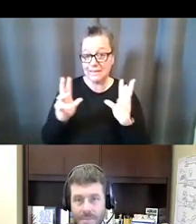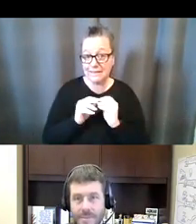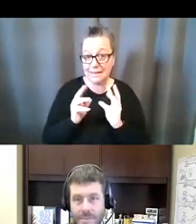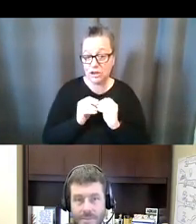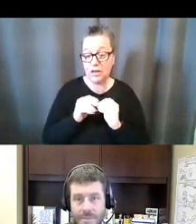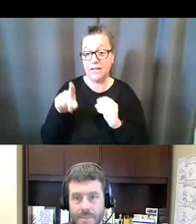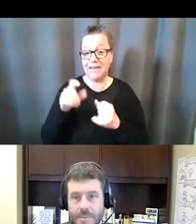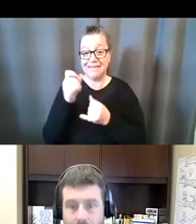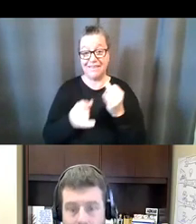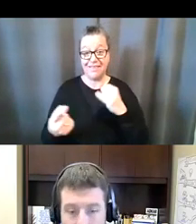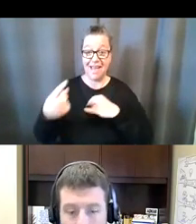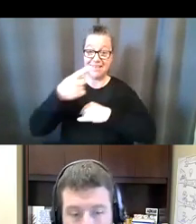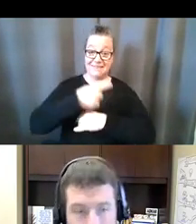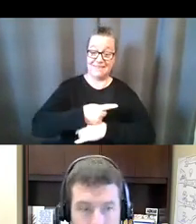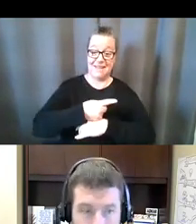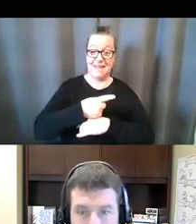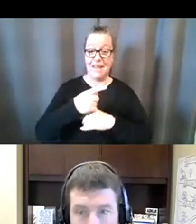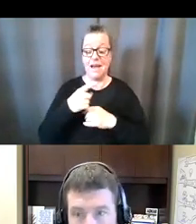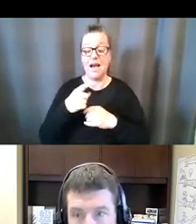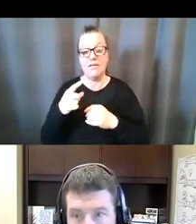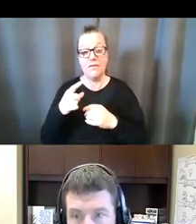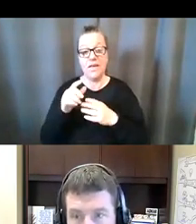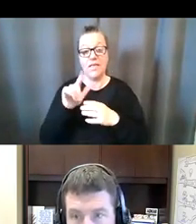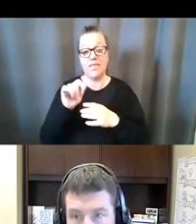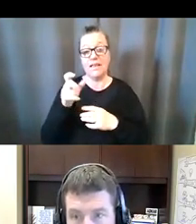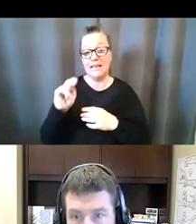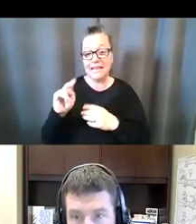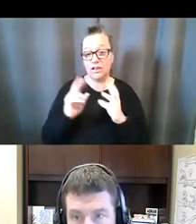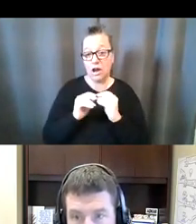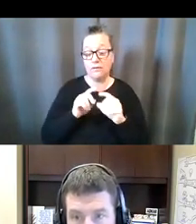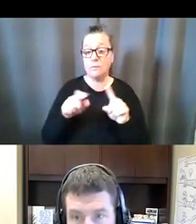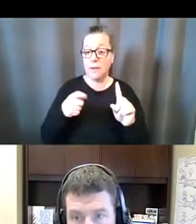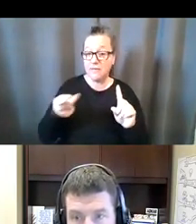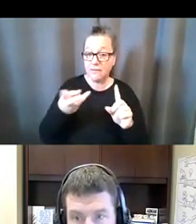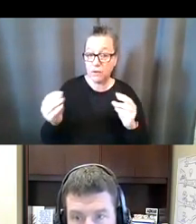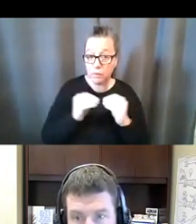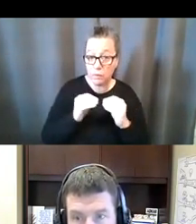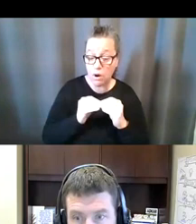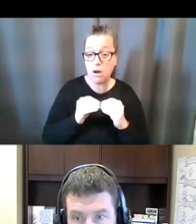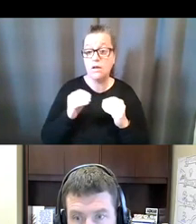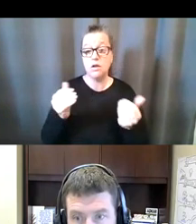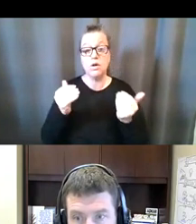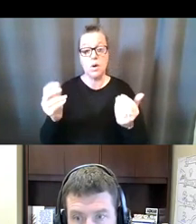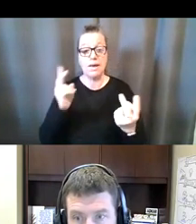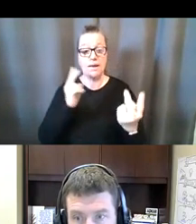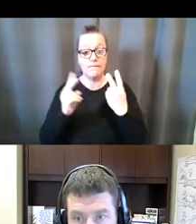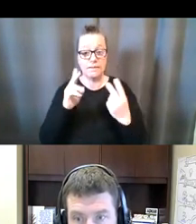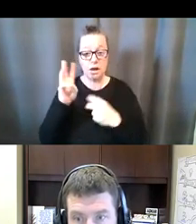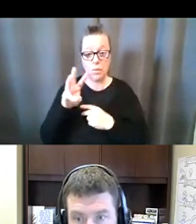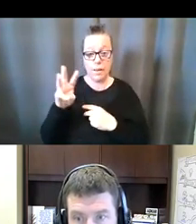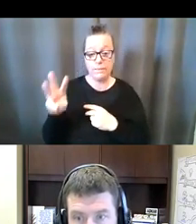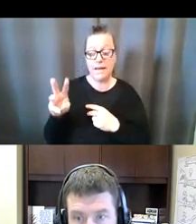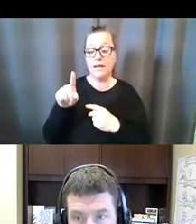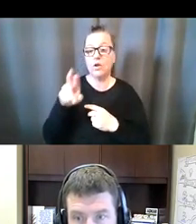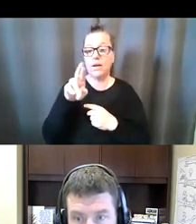is the last day of the Lean conference, but we do have a few more sessions to go. So go ahead and visit our website. You can